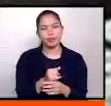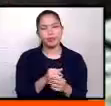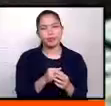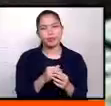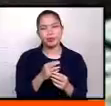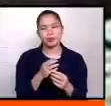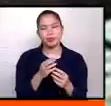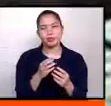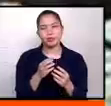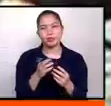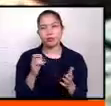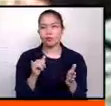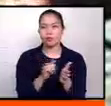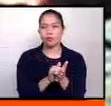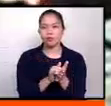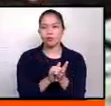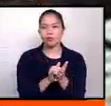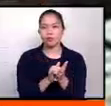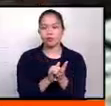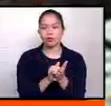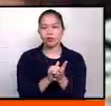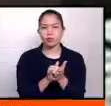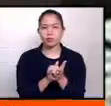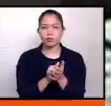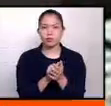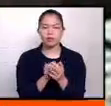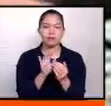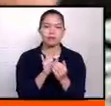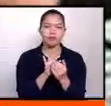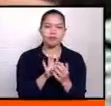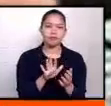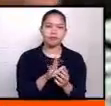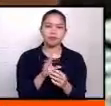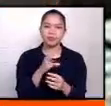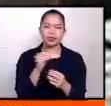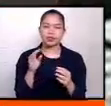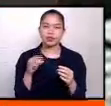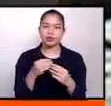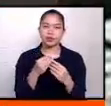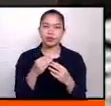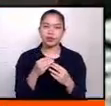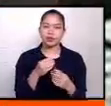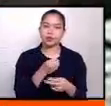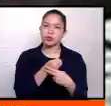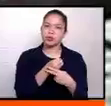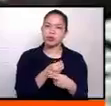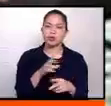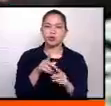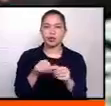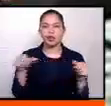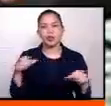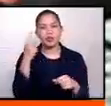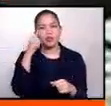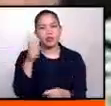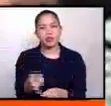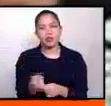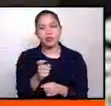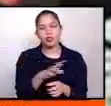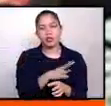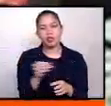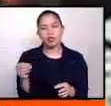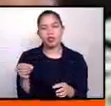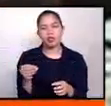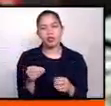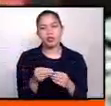vivendi that avoid any conflict, preserve the area for fishing, and to keep